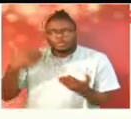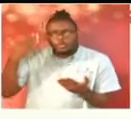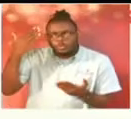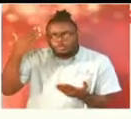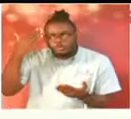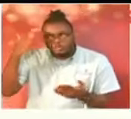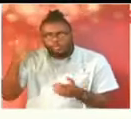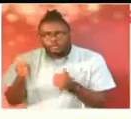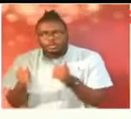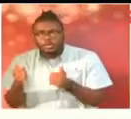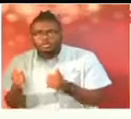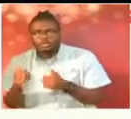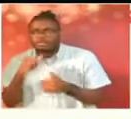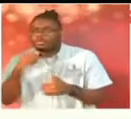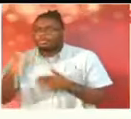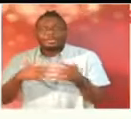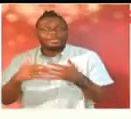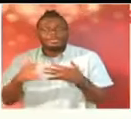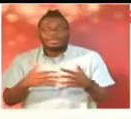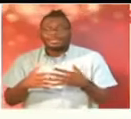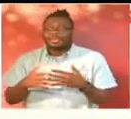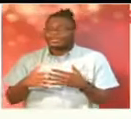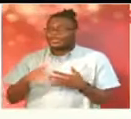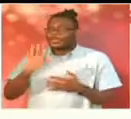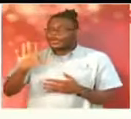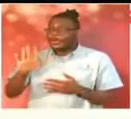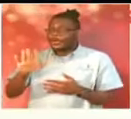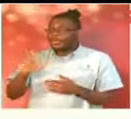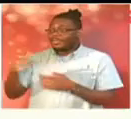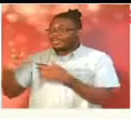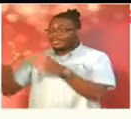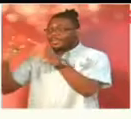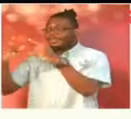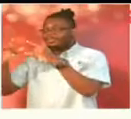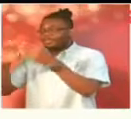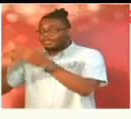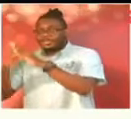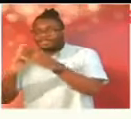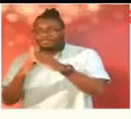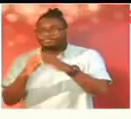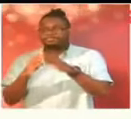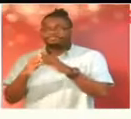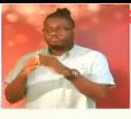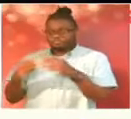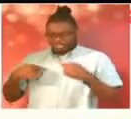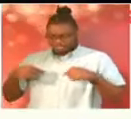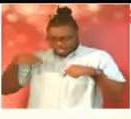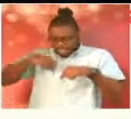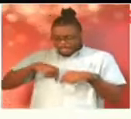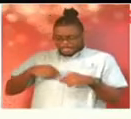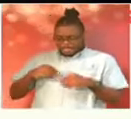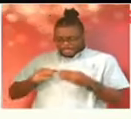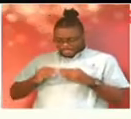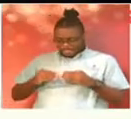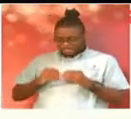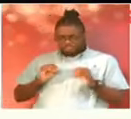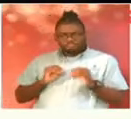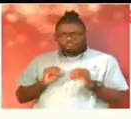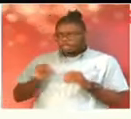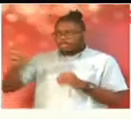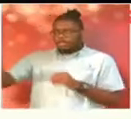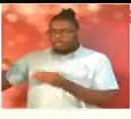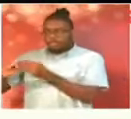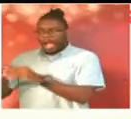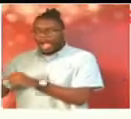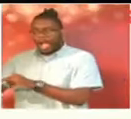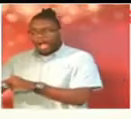looking at the community spread doesn't say, okay, if I live here and there are fewer cases here, then I'm safe. Our very mobile